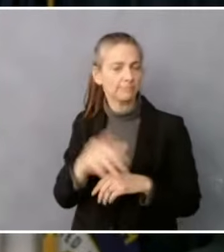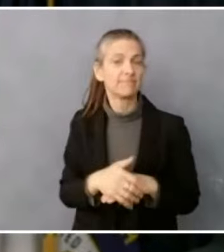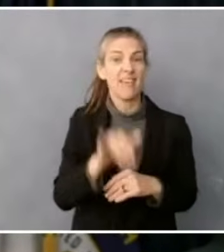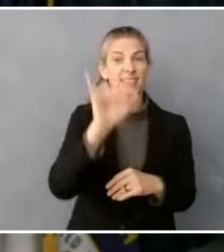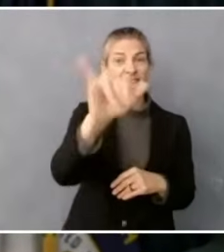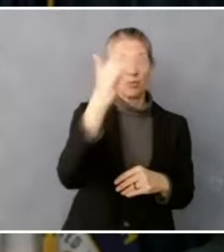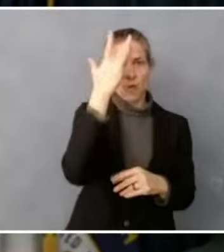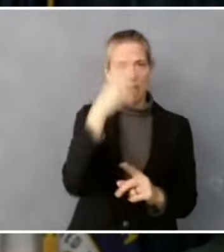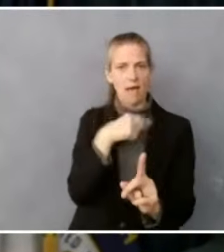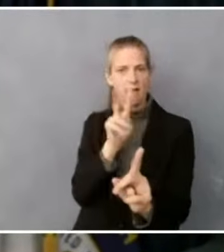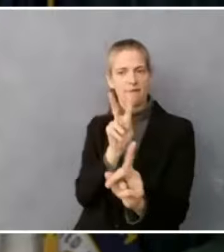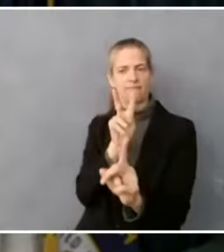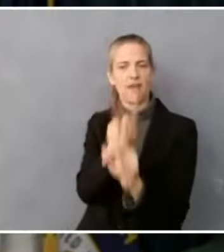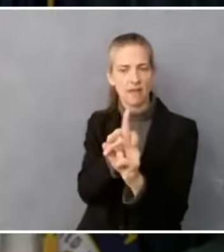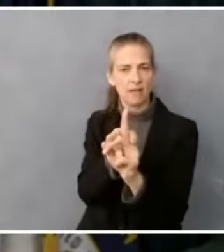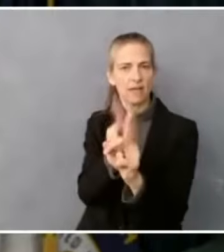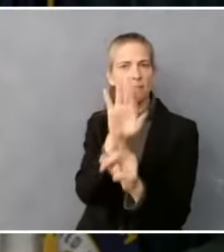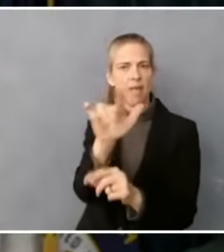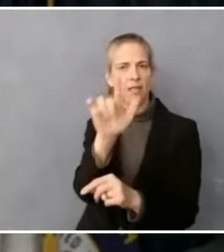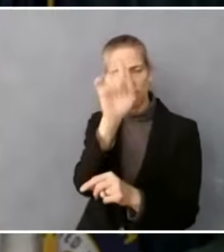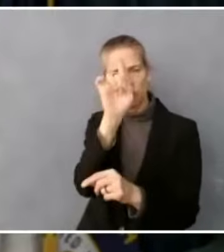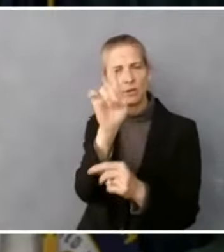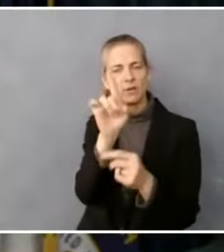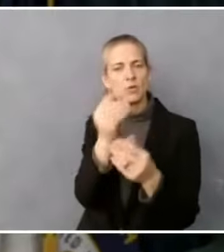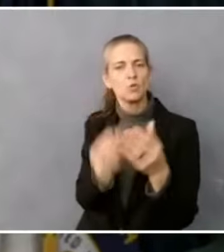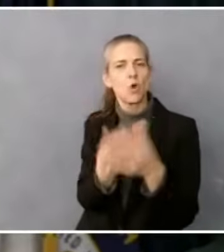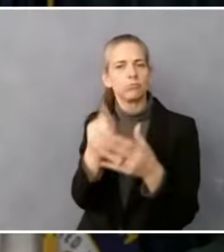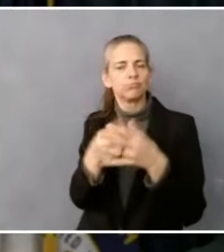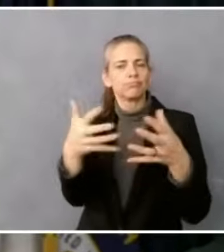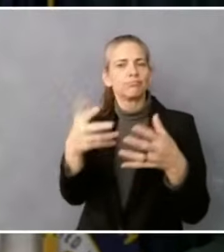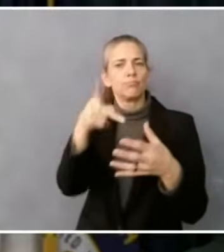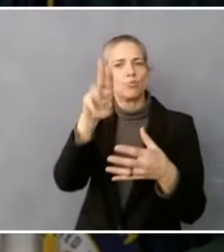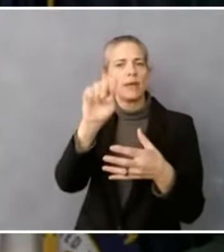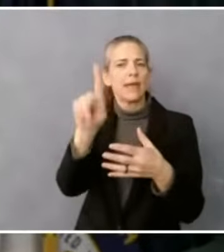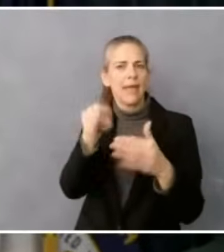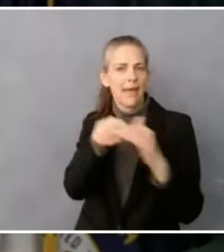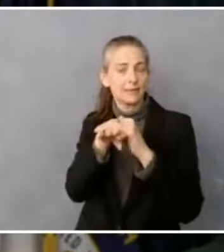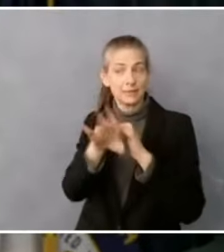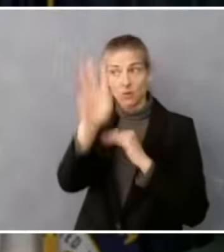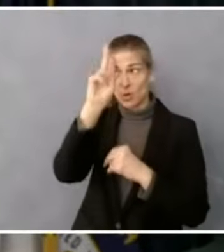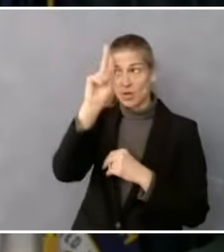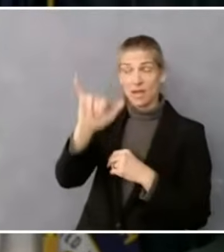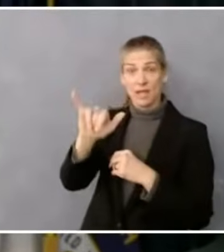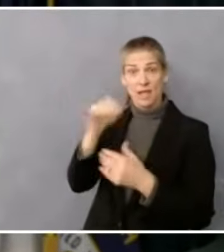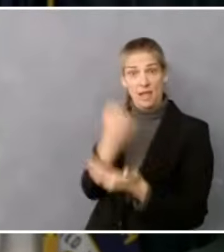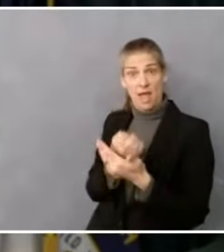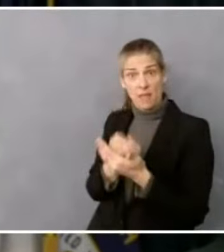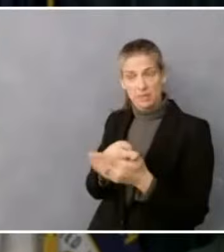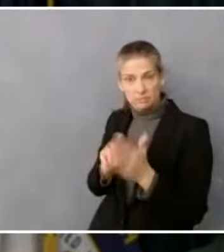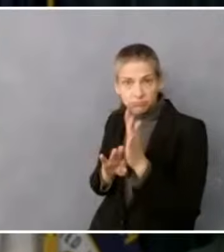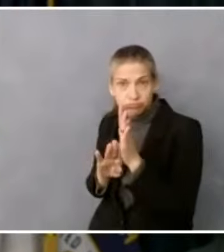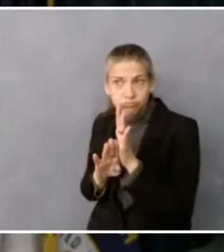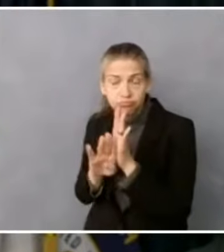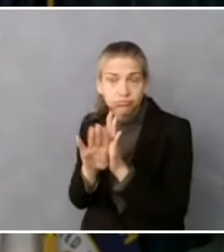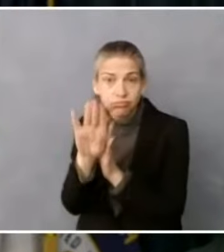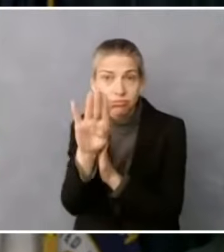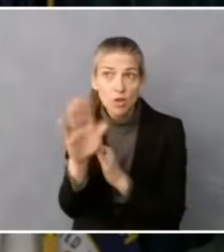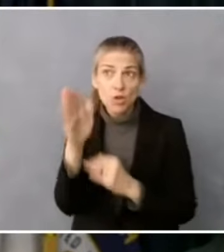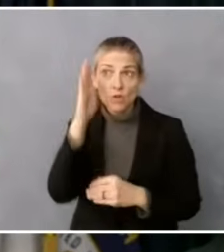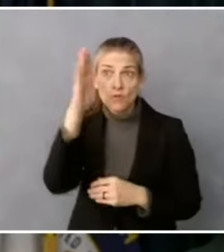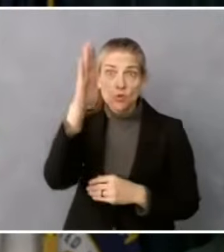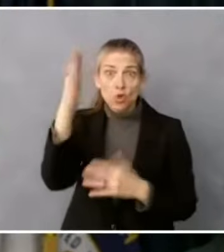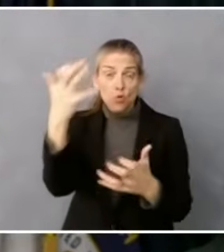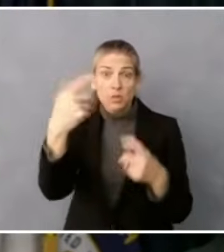pre-K access in Kentucky. To keep Kentucky's economy strong and keep our future bright, we need a strong